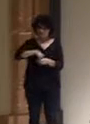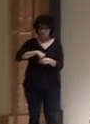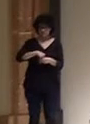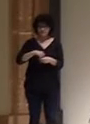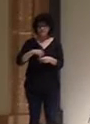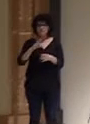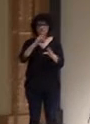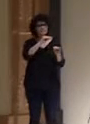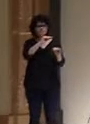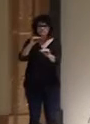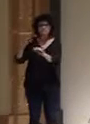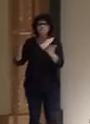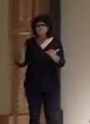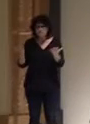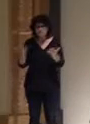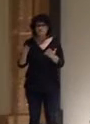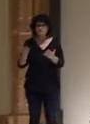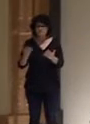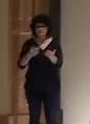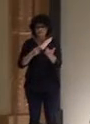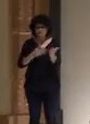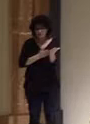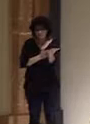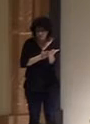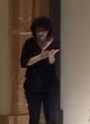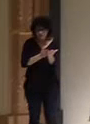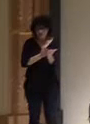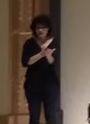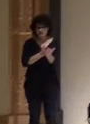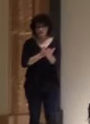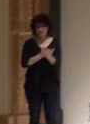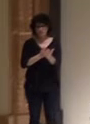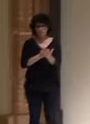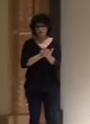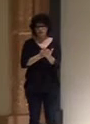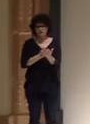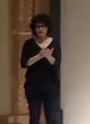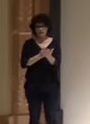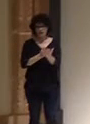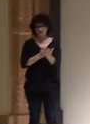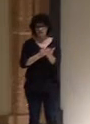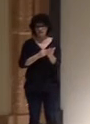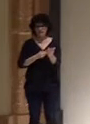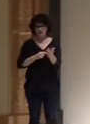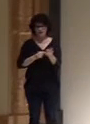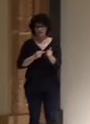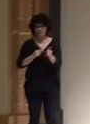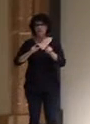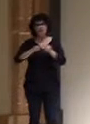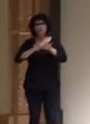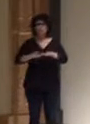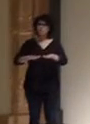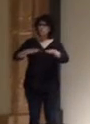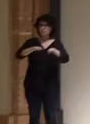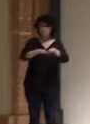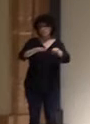however, tend to believe and are returning to the beliefs that culture is about subsidies. It